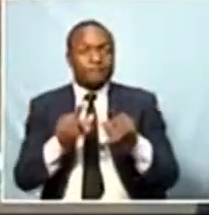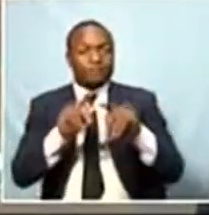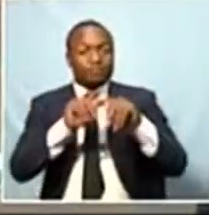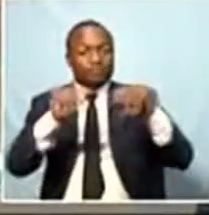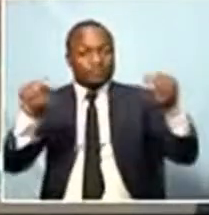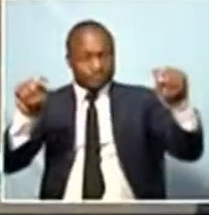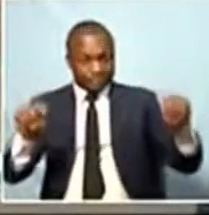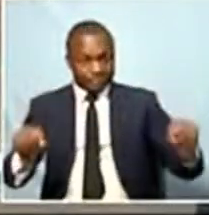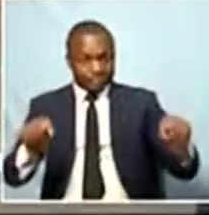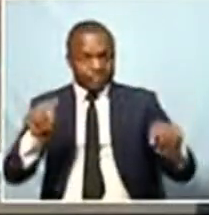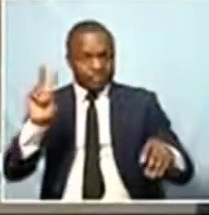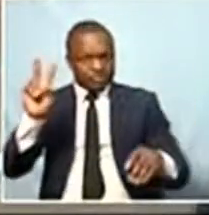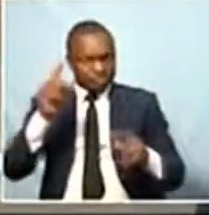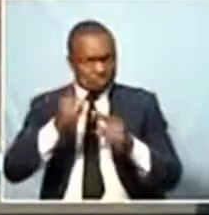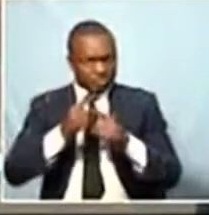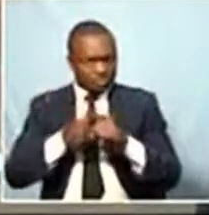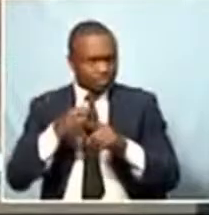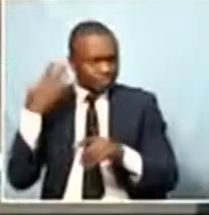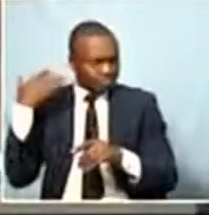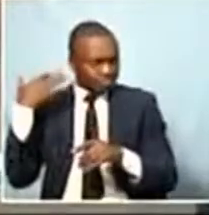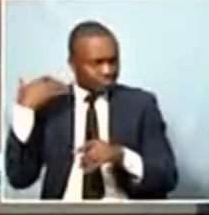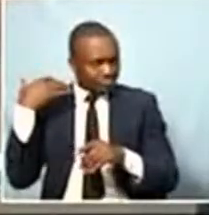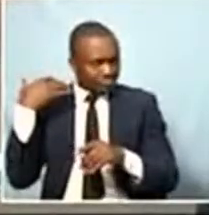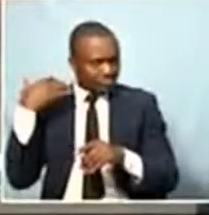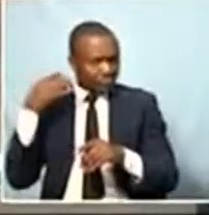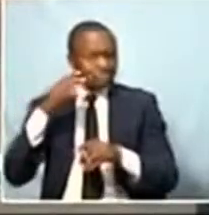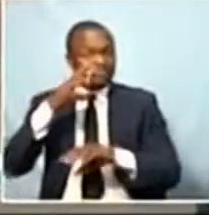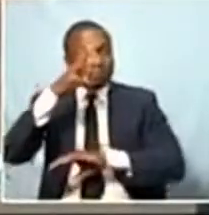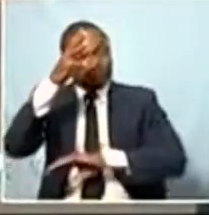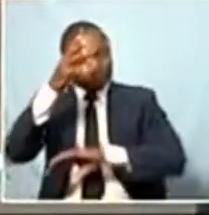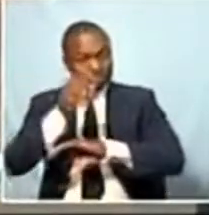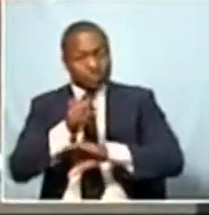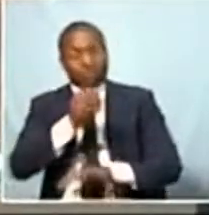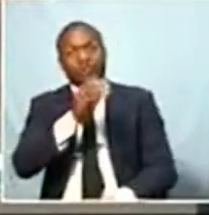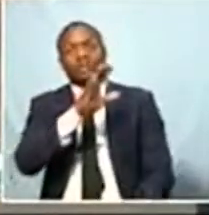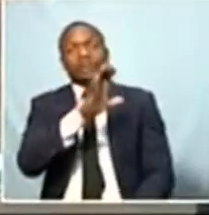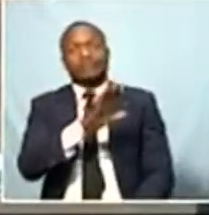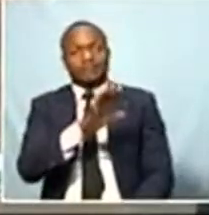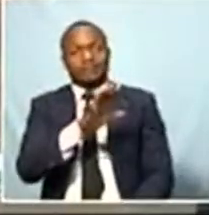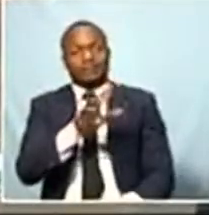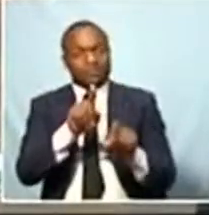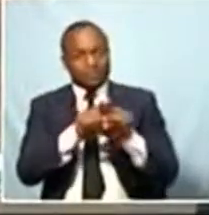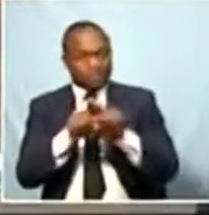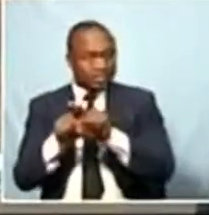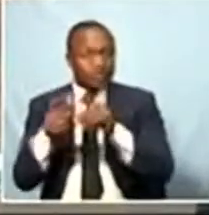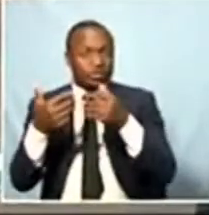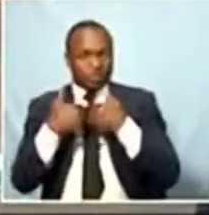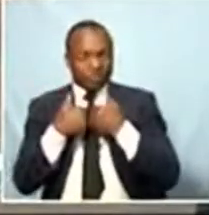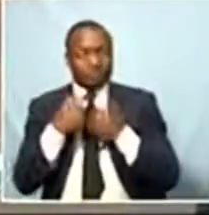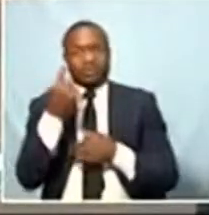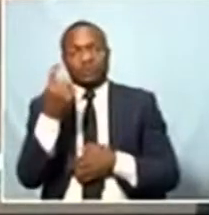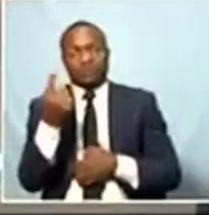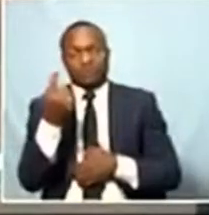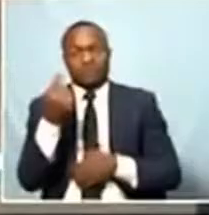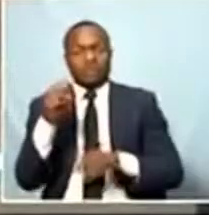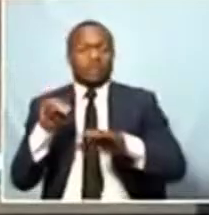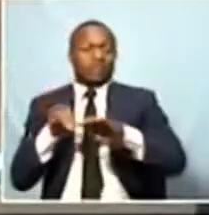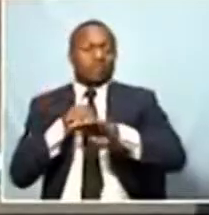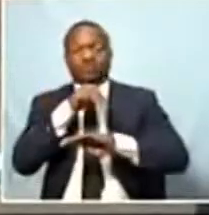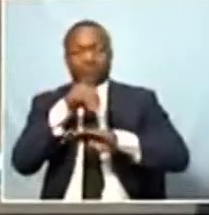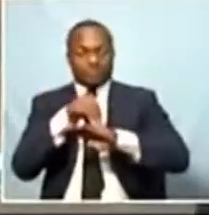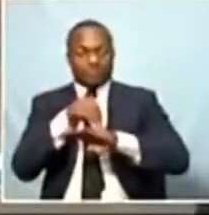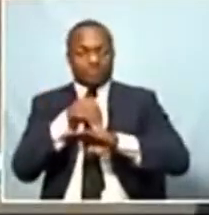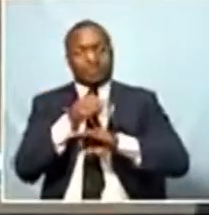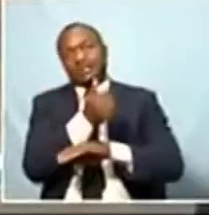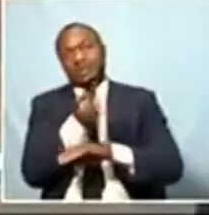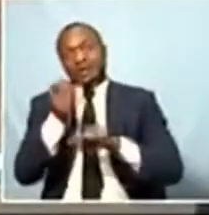last 2 months, we mounted a desk in Chongwe. We also mounted a desk in Mumbwa and other parts of the country,